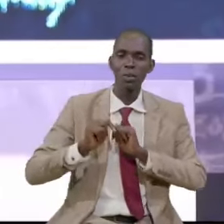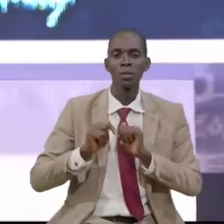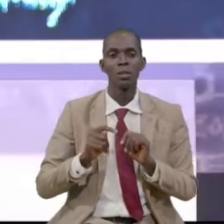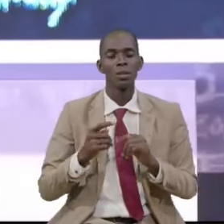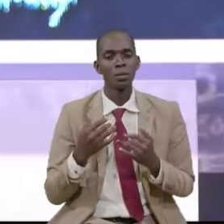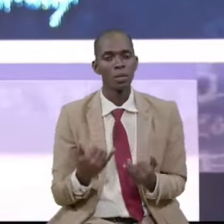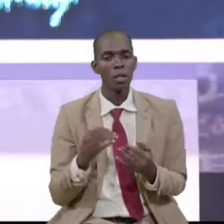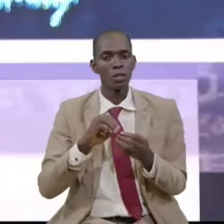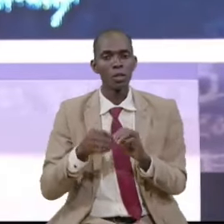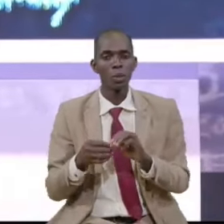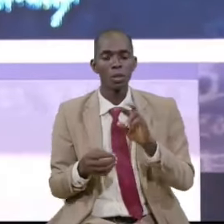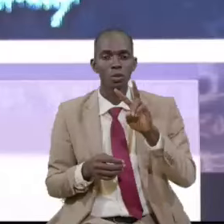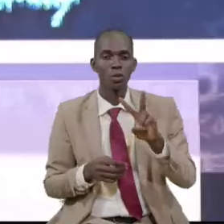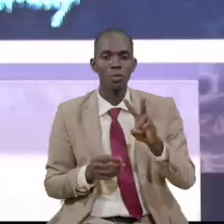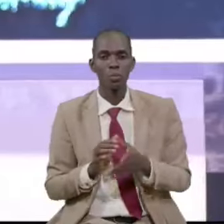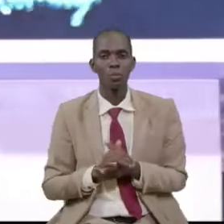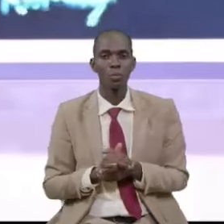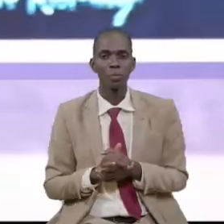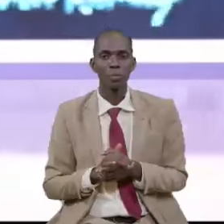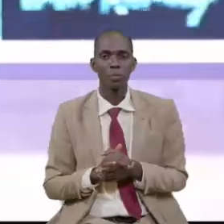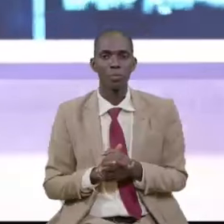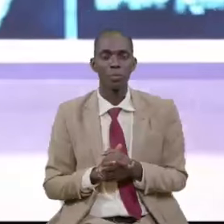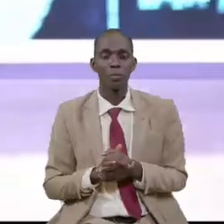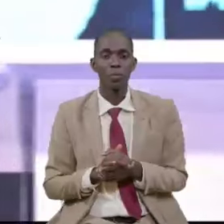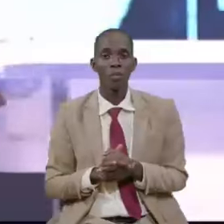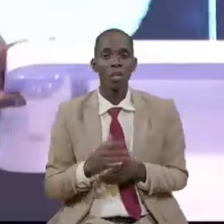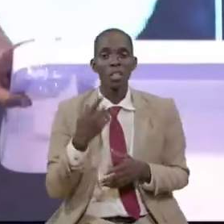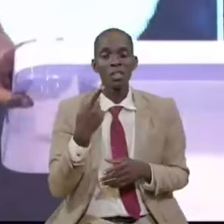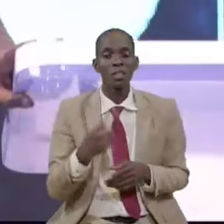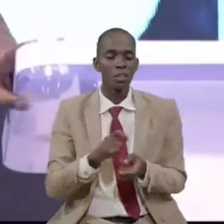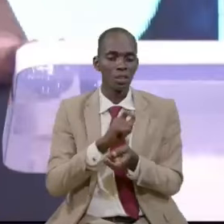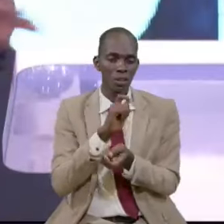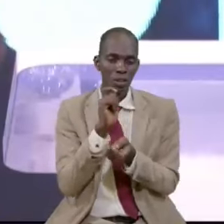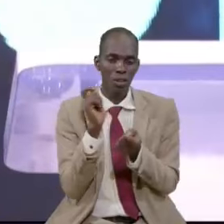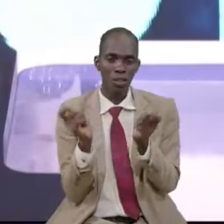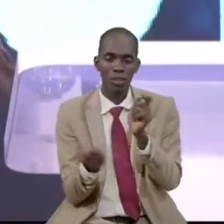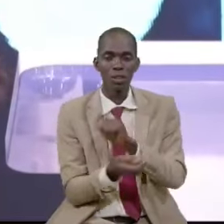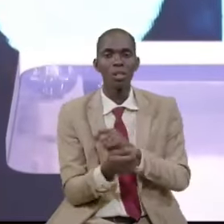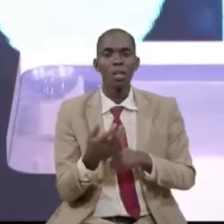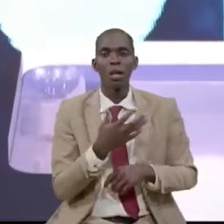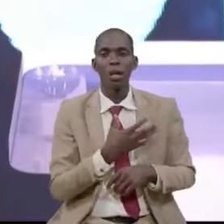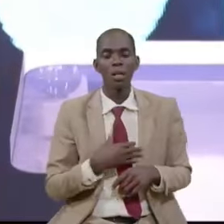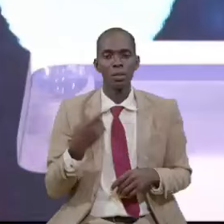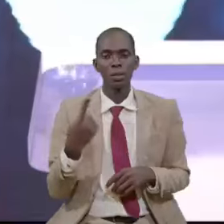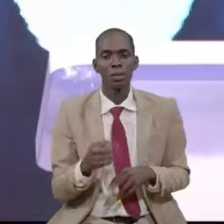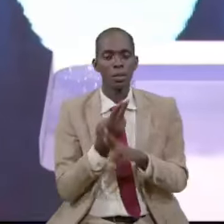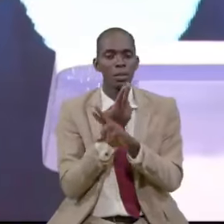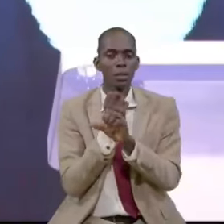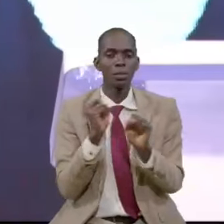looking at the transformation and redemption that